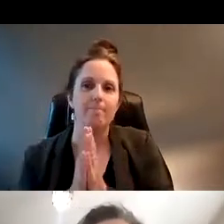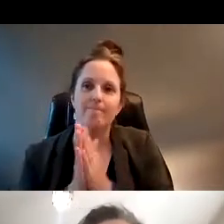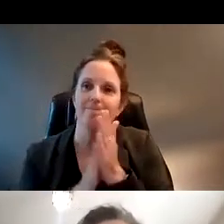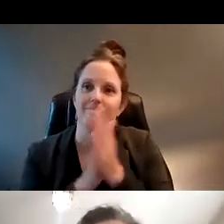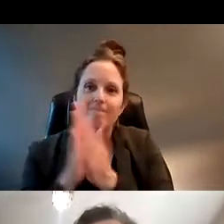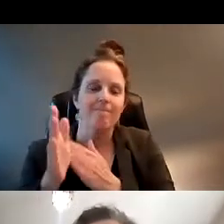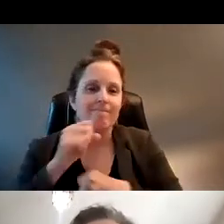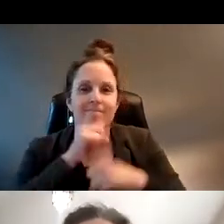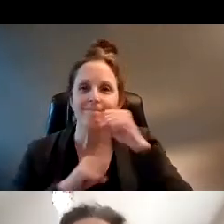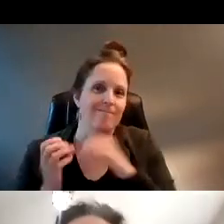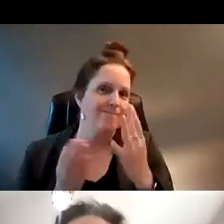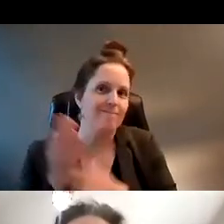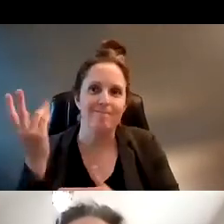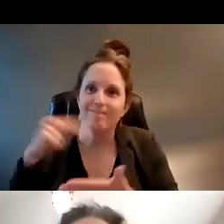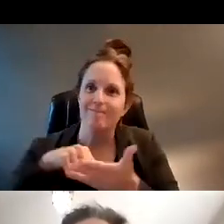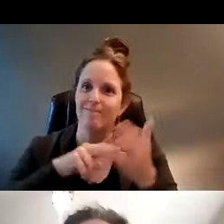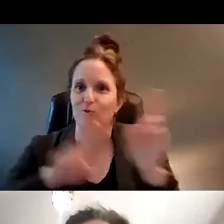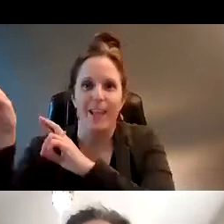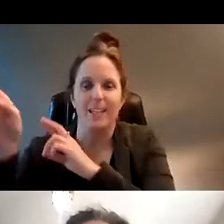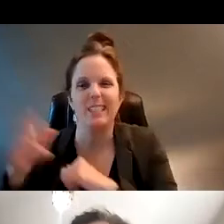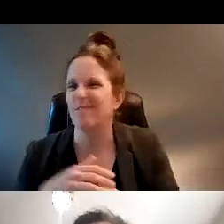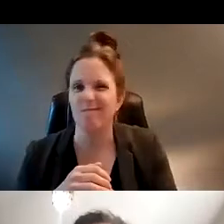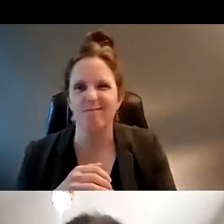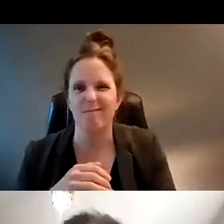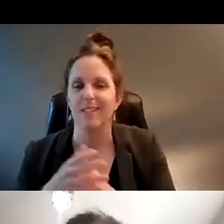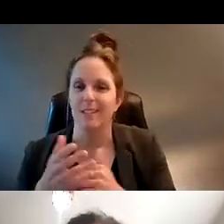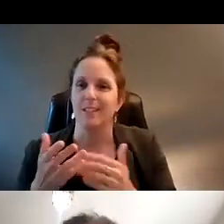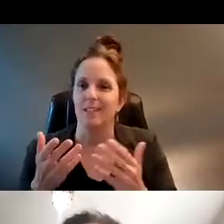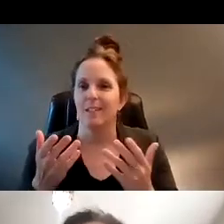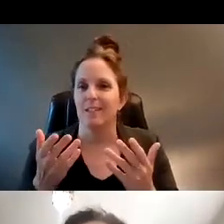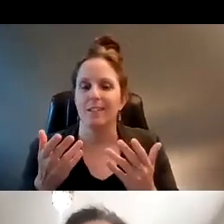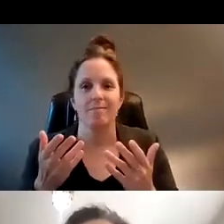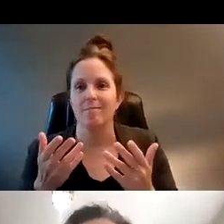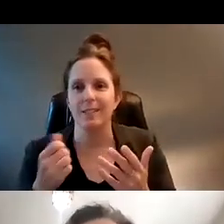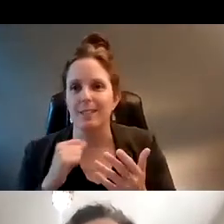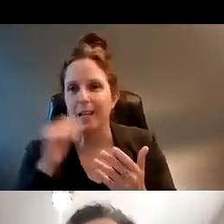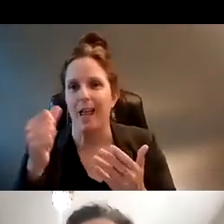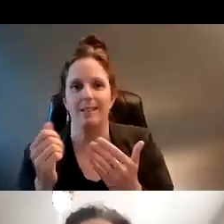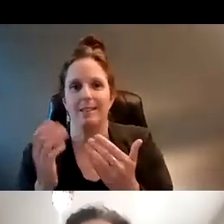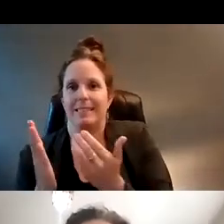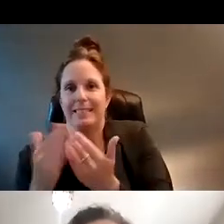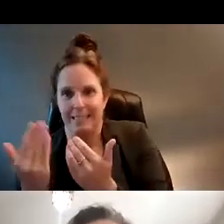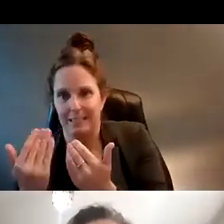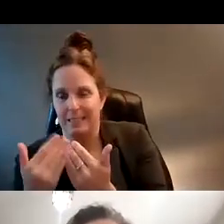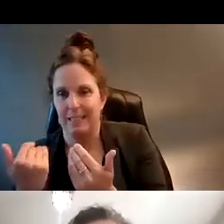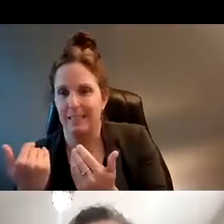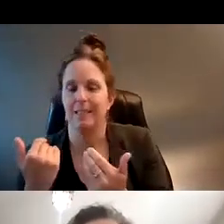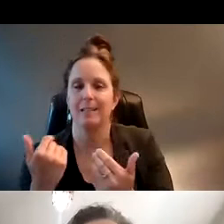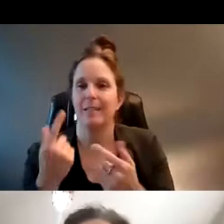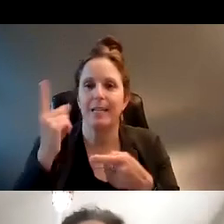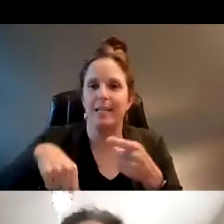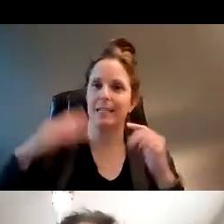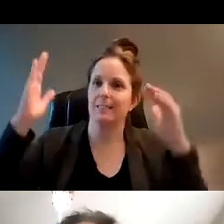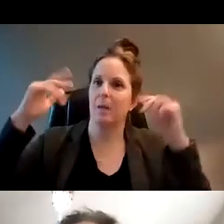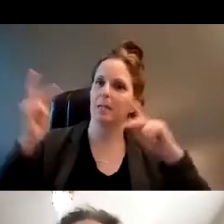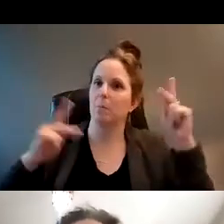of stress. One can be expected to bounce back or recover anytime there's a major loss or